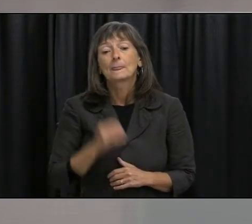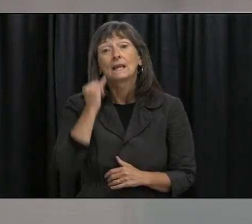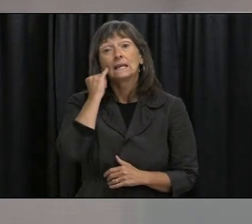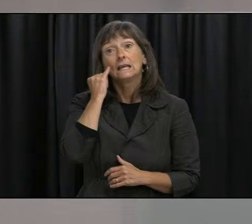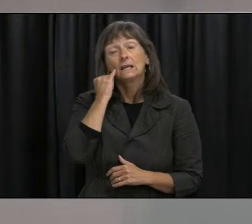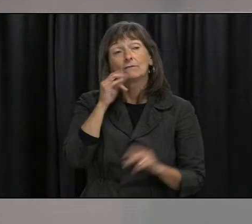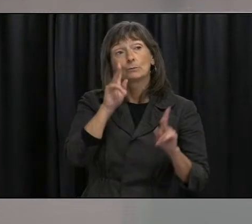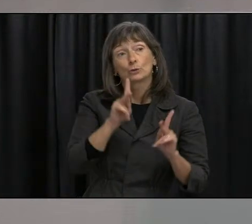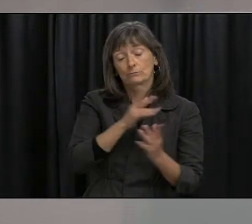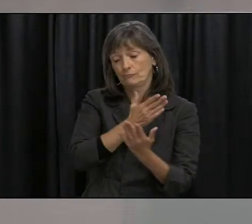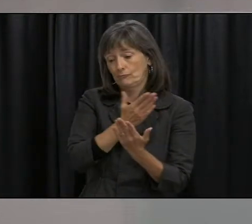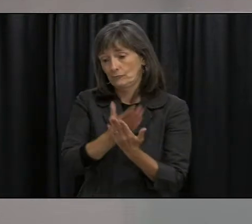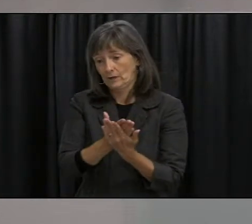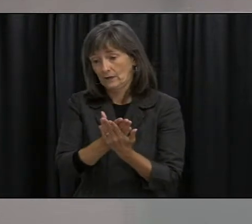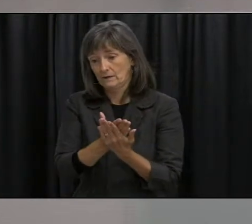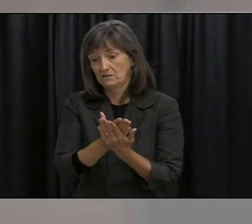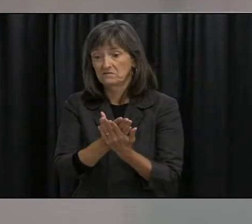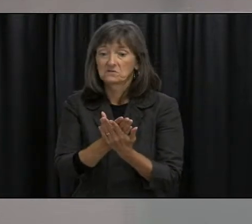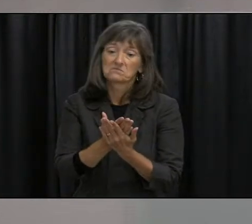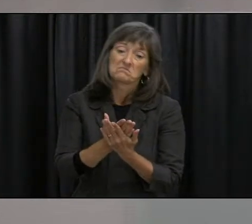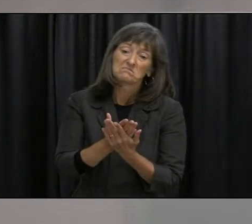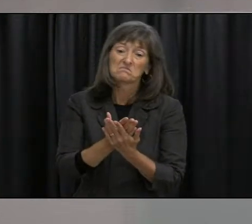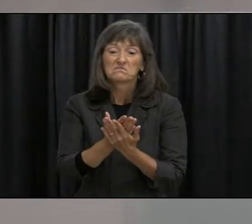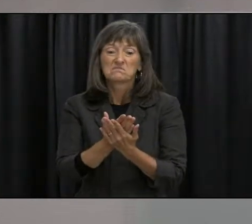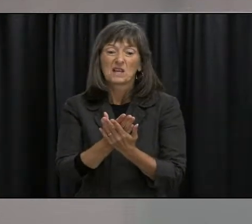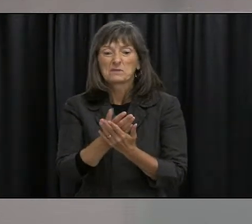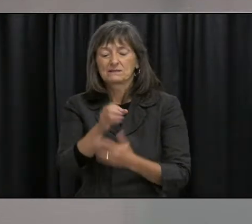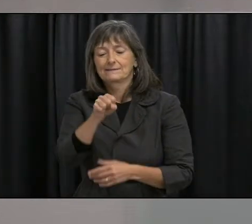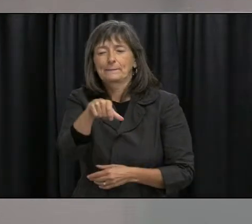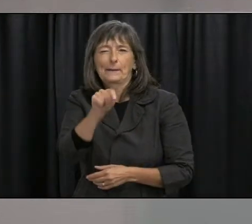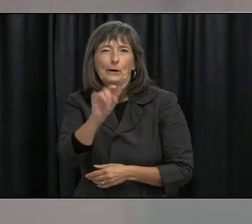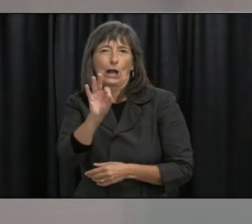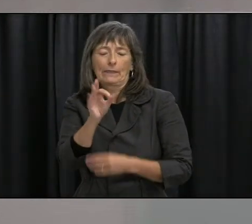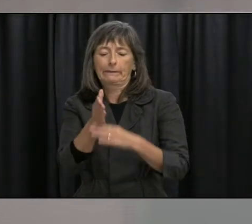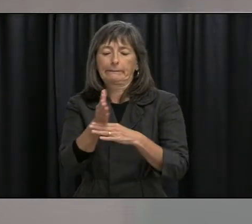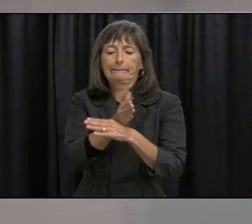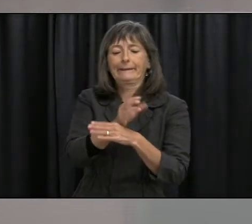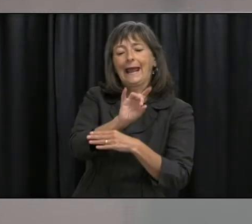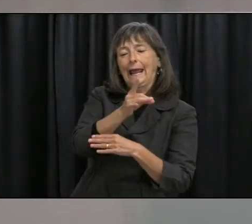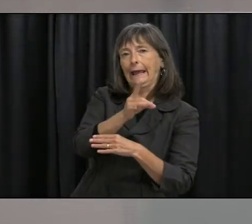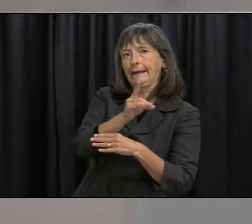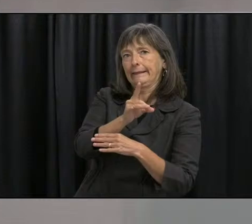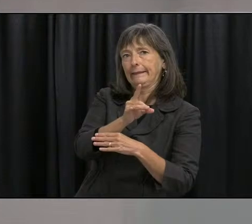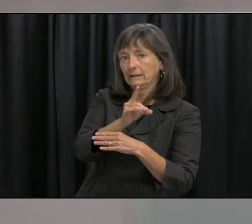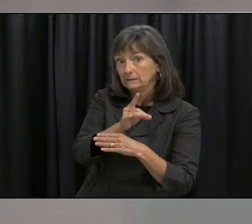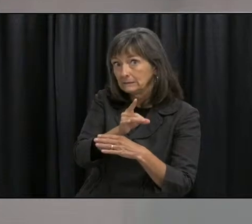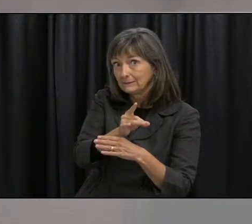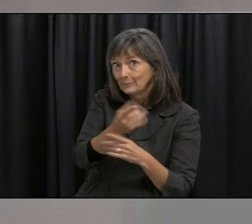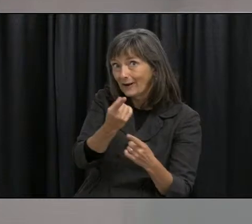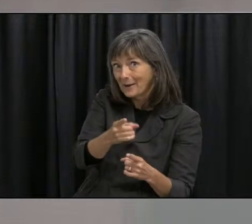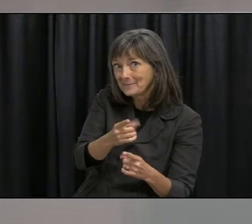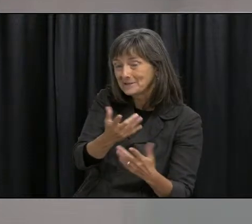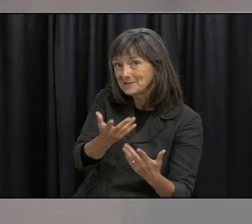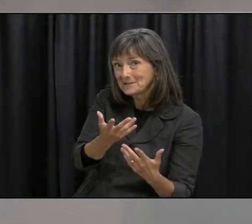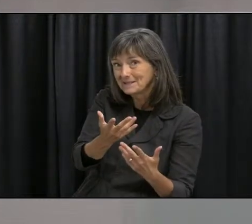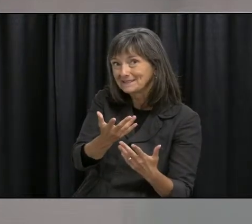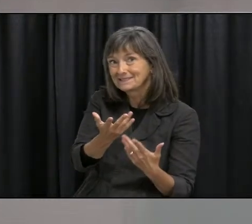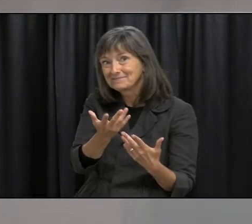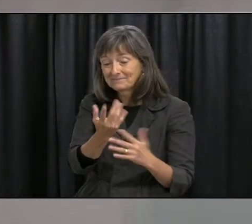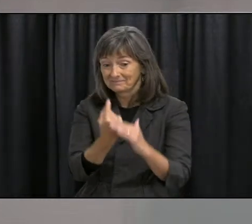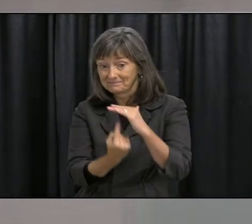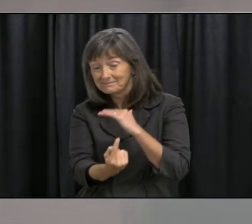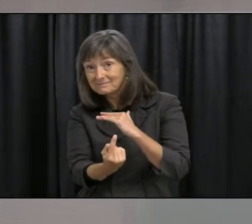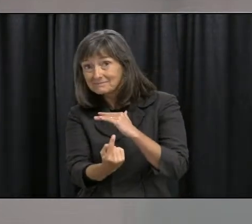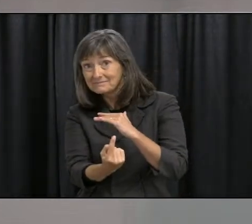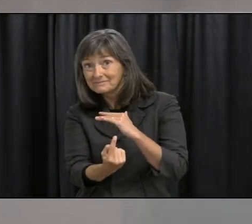person arrives just before September 9th. How does this work for them? If someone's partway through their quarantine when